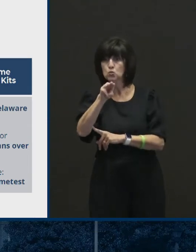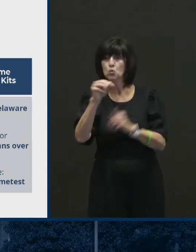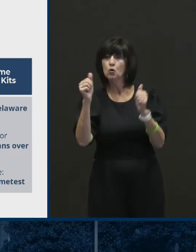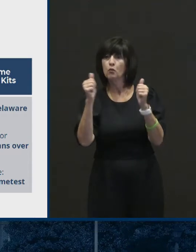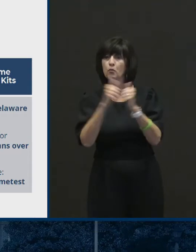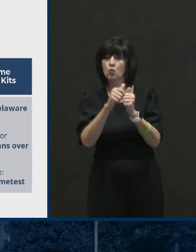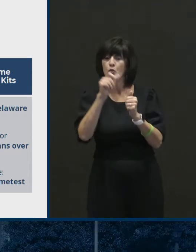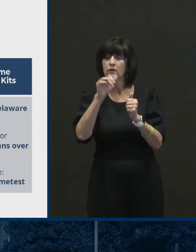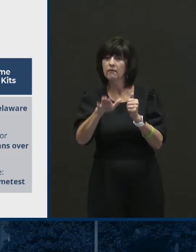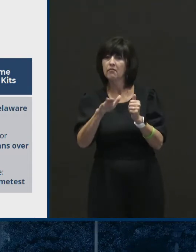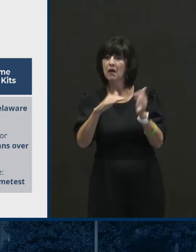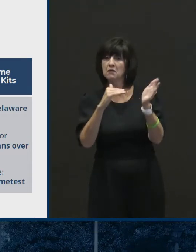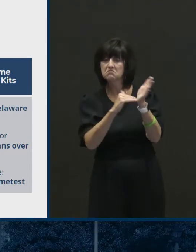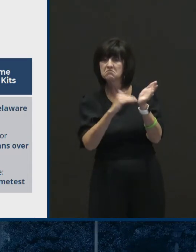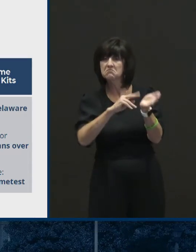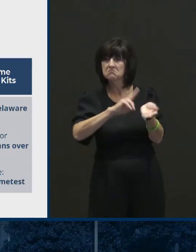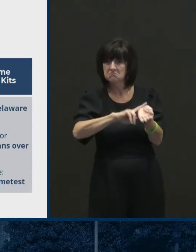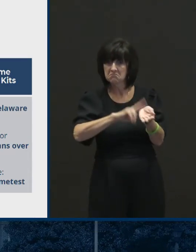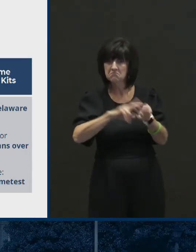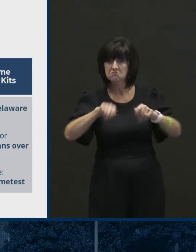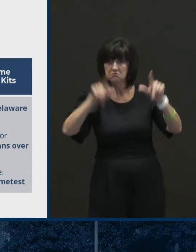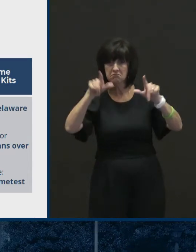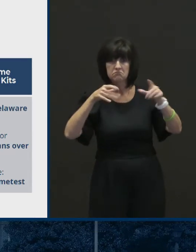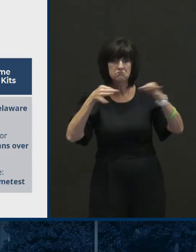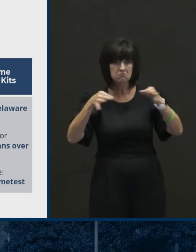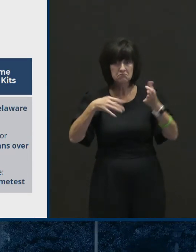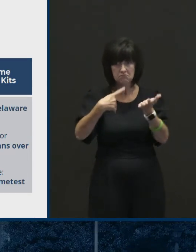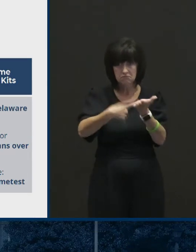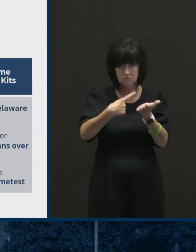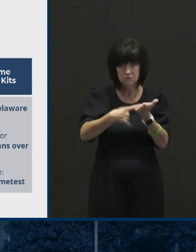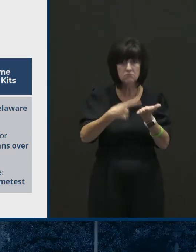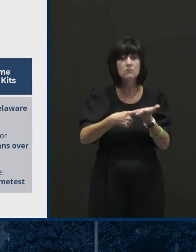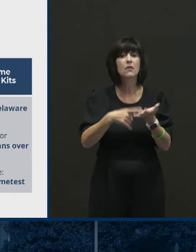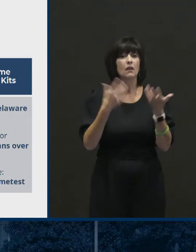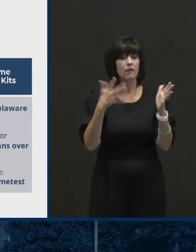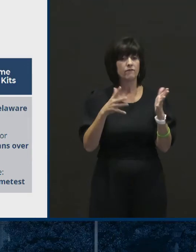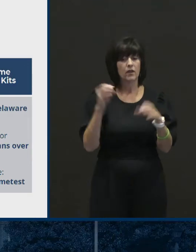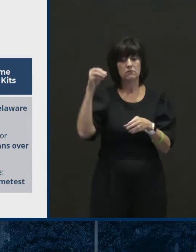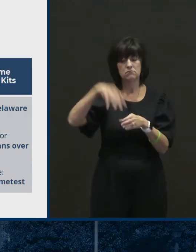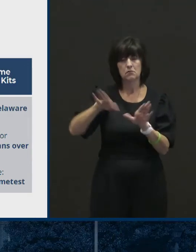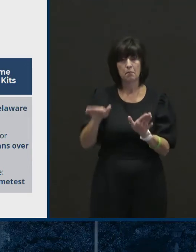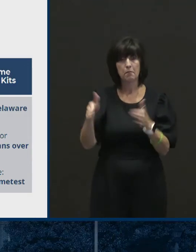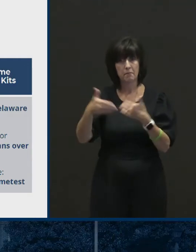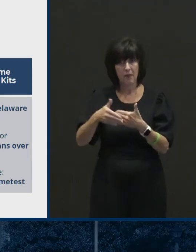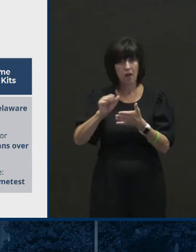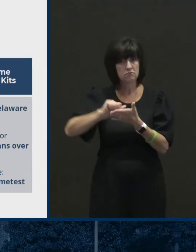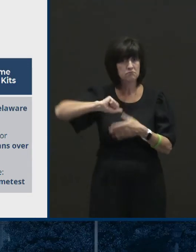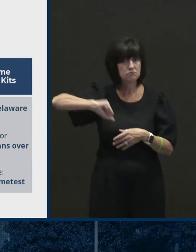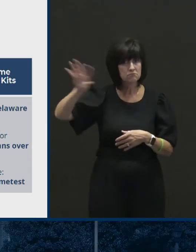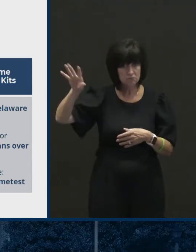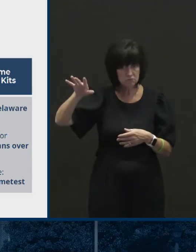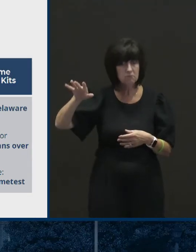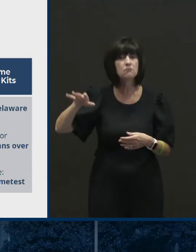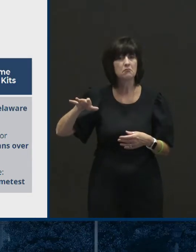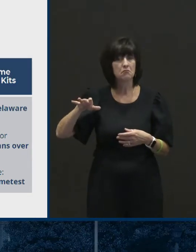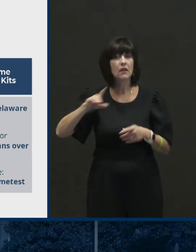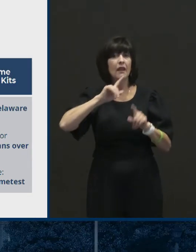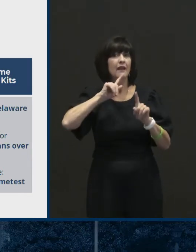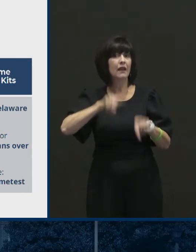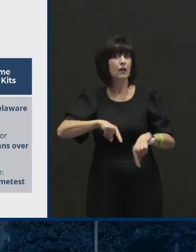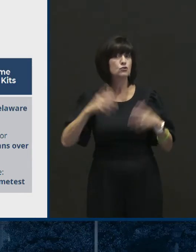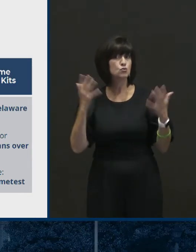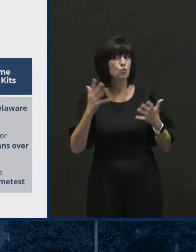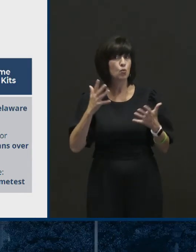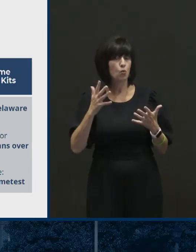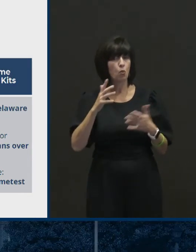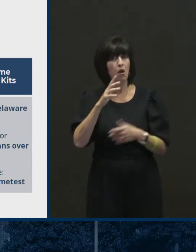box somewhere, and then they get the results to you in 48 to 72 hours. We have capacity here, and it's something we want to make sure people take advantage